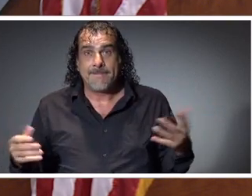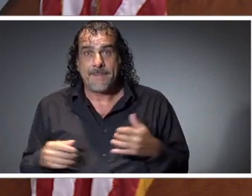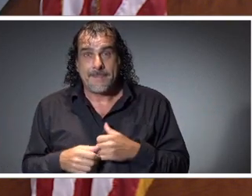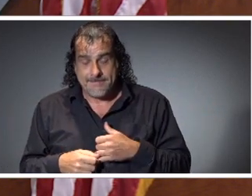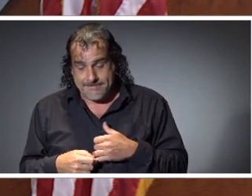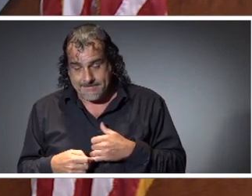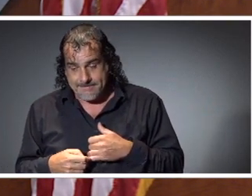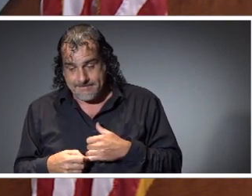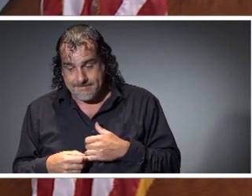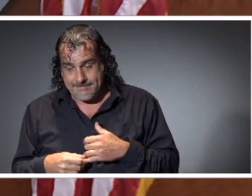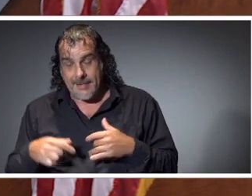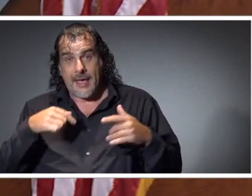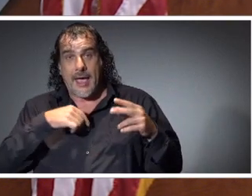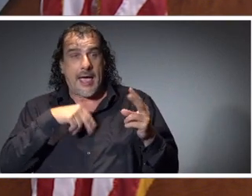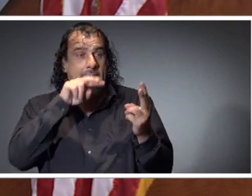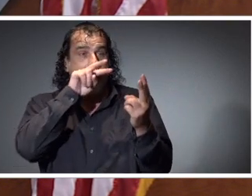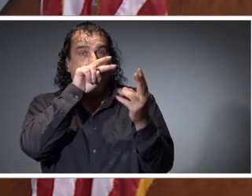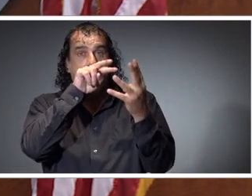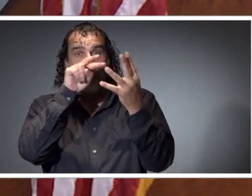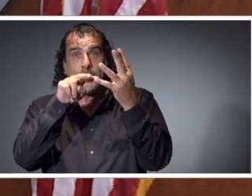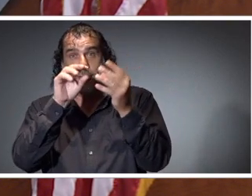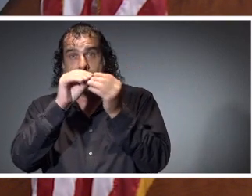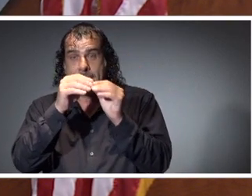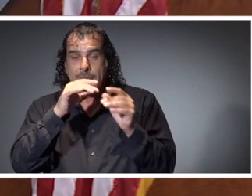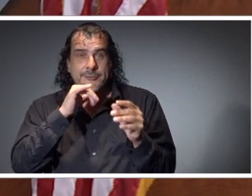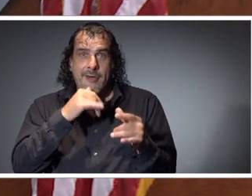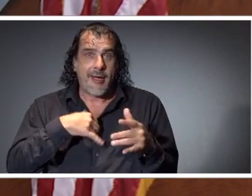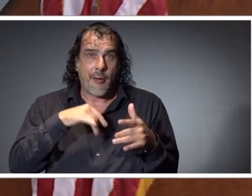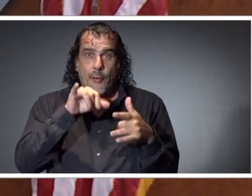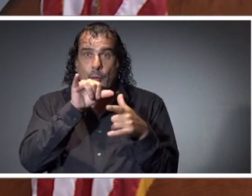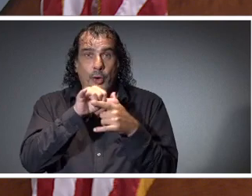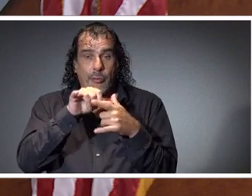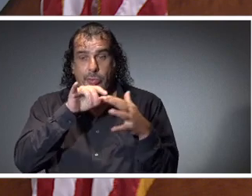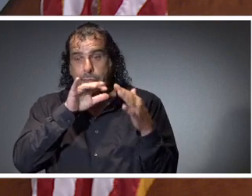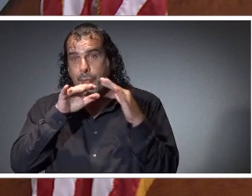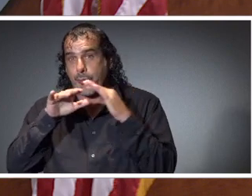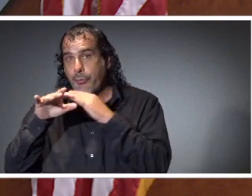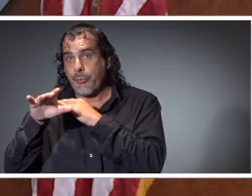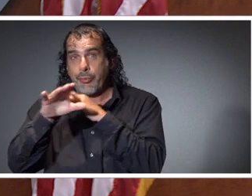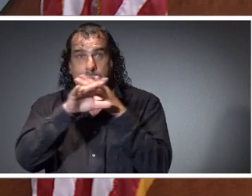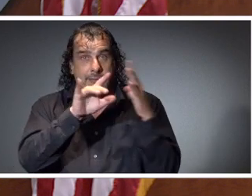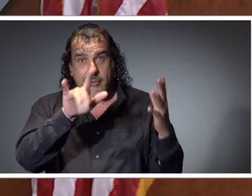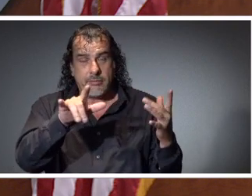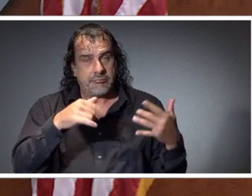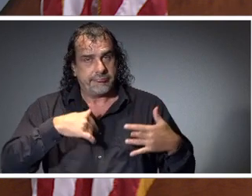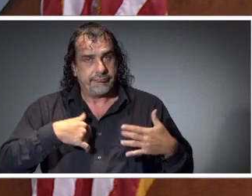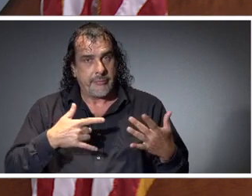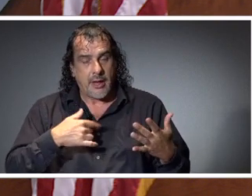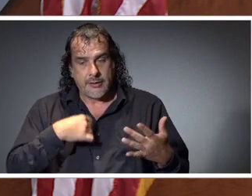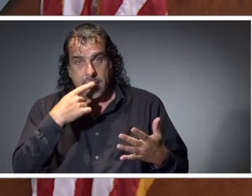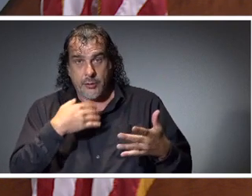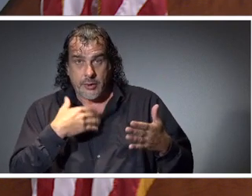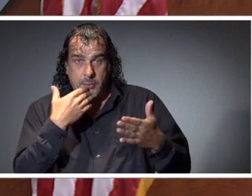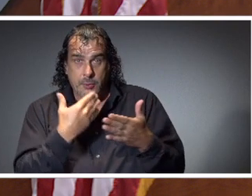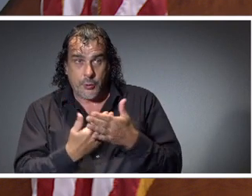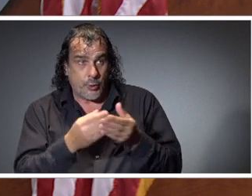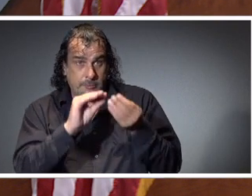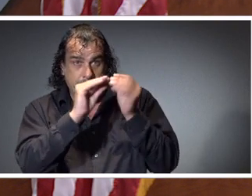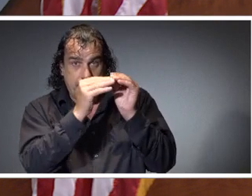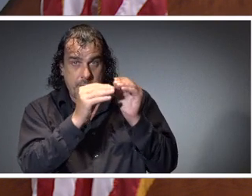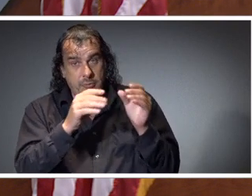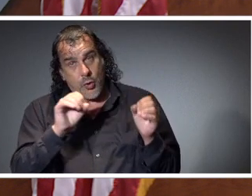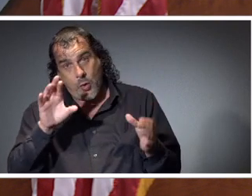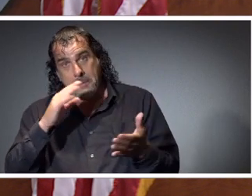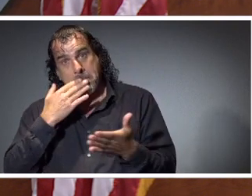I'm a numbers guy, not a narrative guy. I've always said that I'll tell you when the numbers are good, and I'll tell you when the numbers are